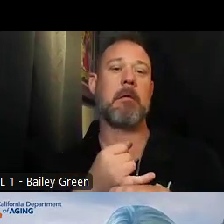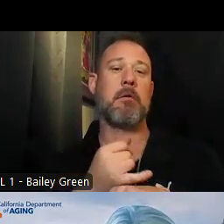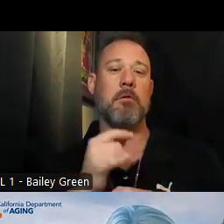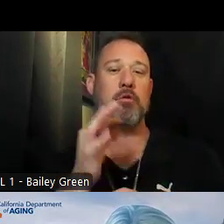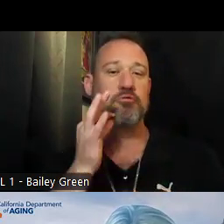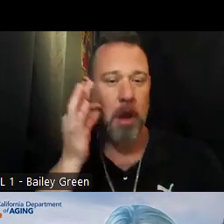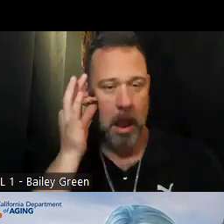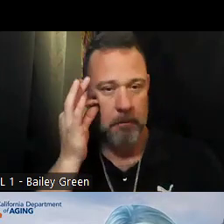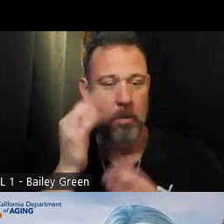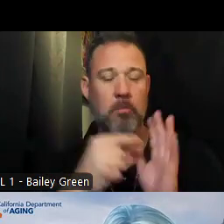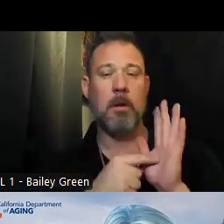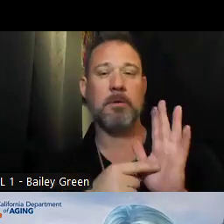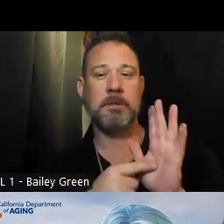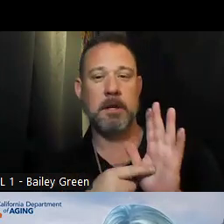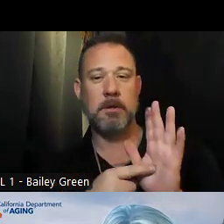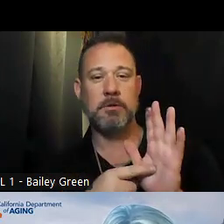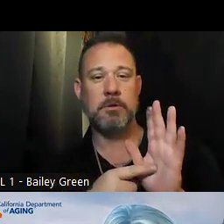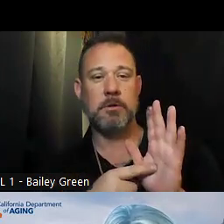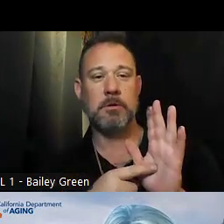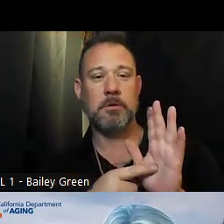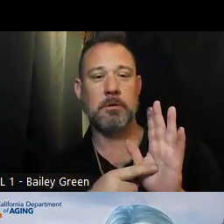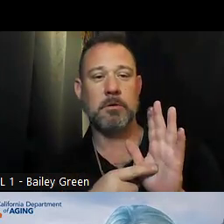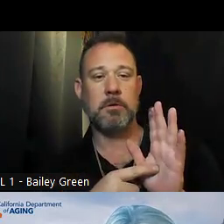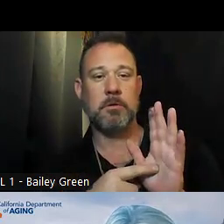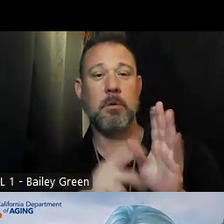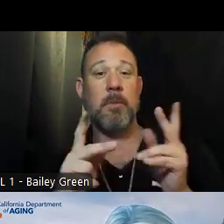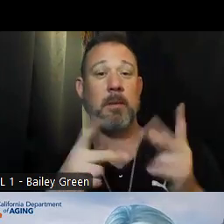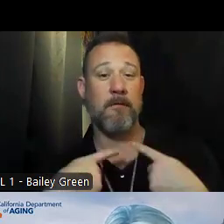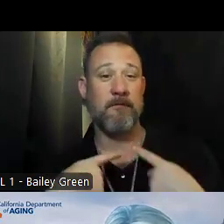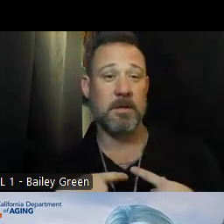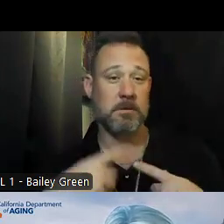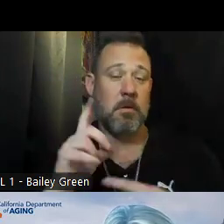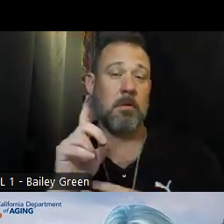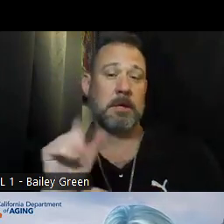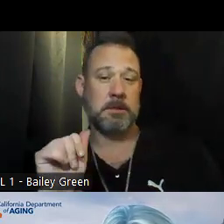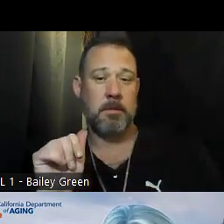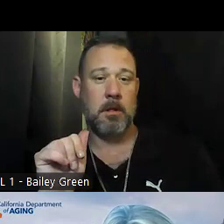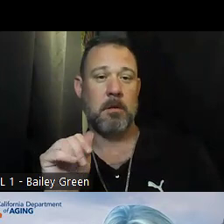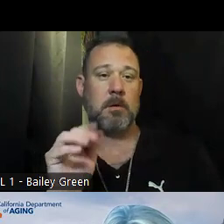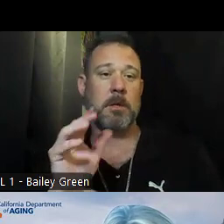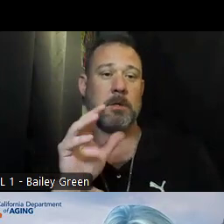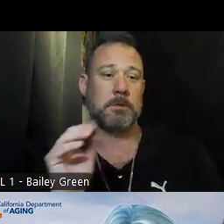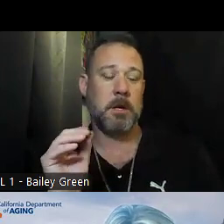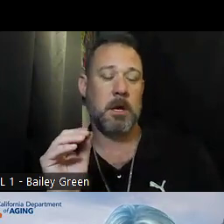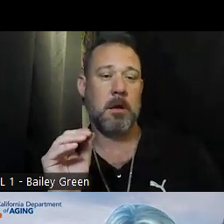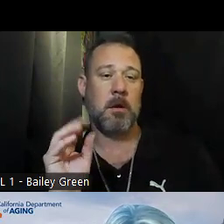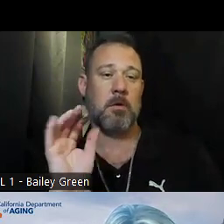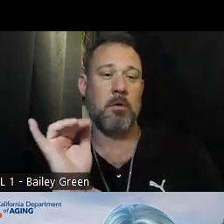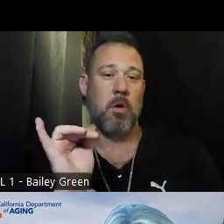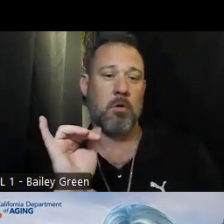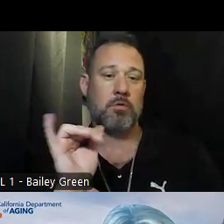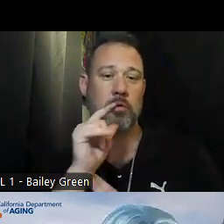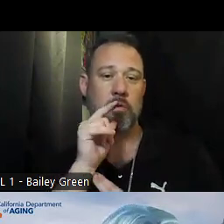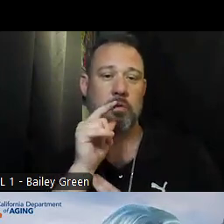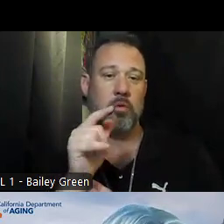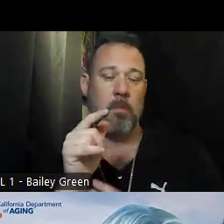tribal representation, people with physical disabilities, and also those who have